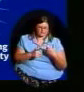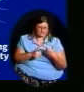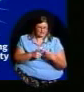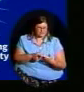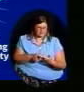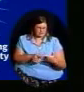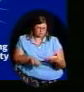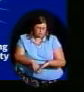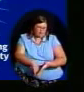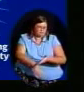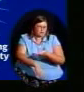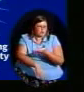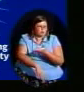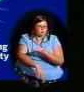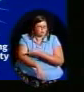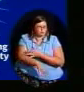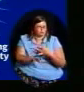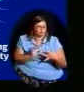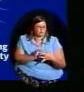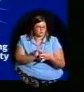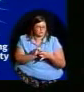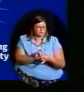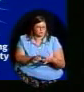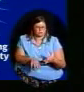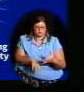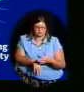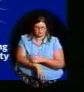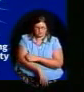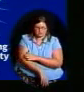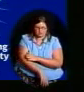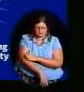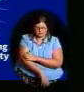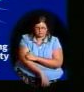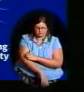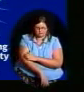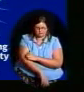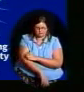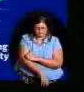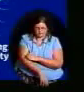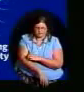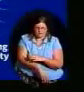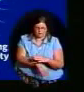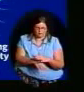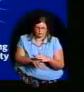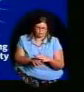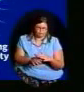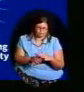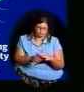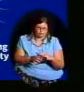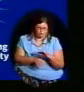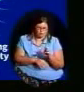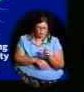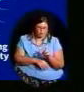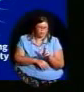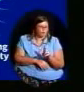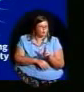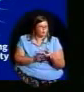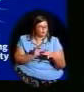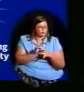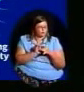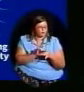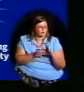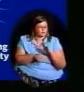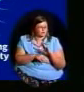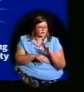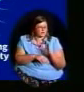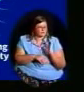collaboration. It'll reduce duplication in services. It'll coordinate the allocation of our resources. It'll increase